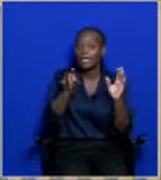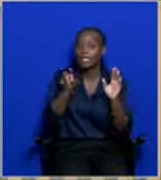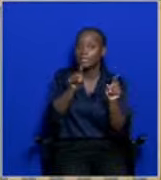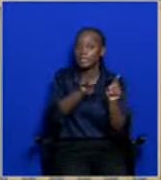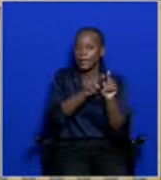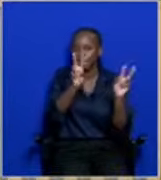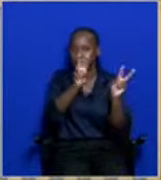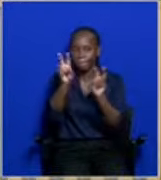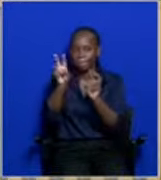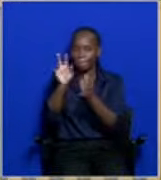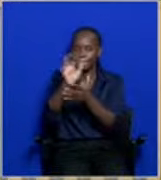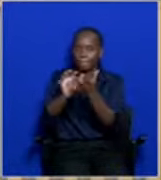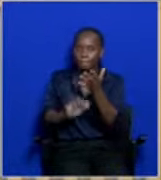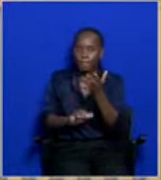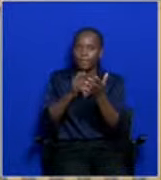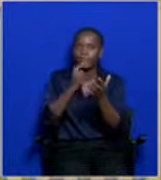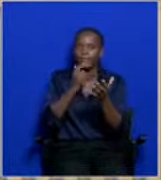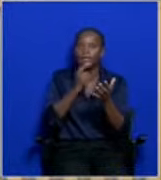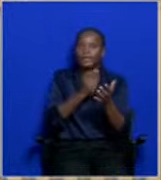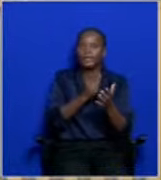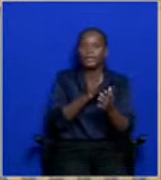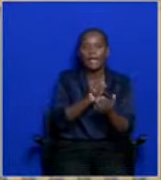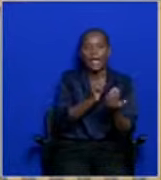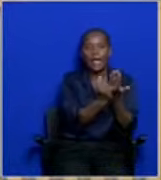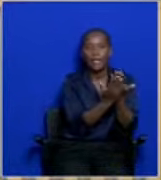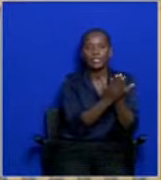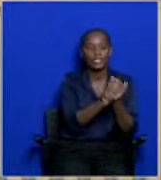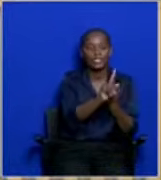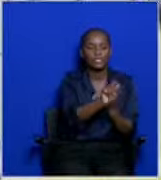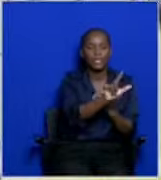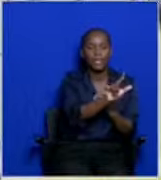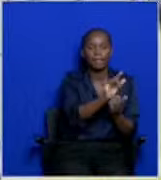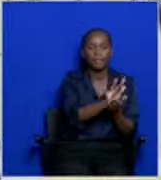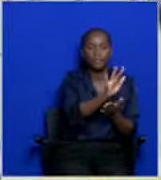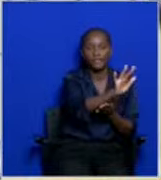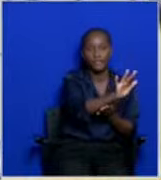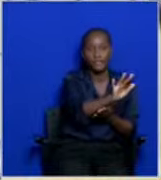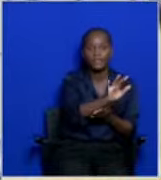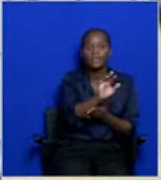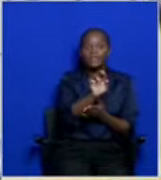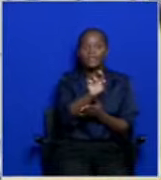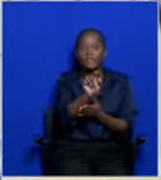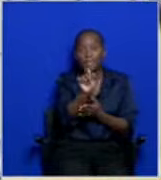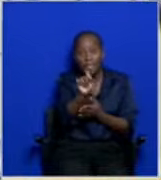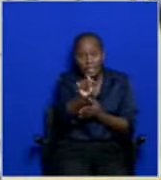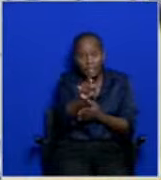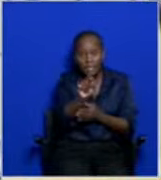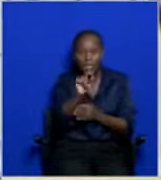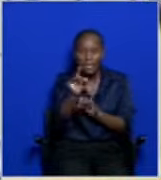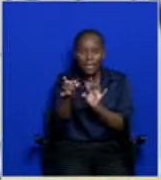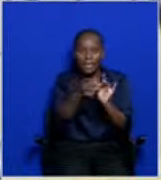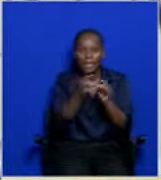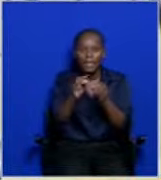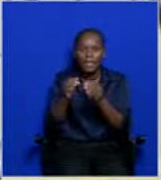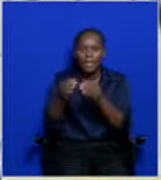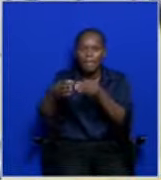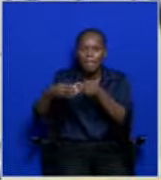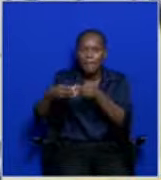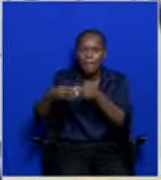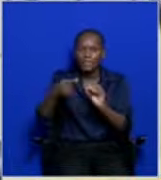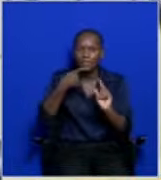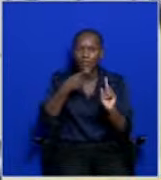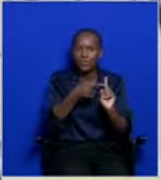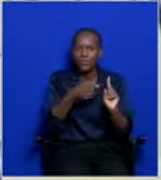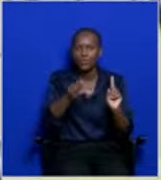TLM 15 regarding those members, including Shirinda, who is also